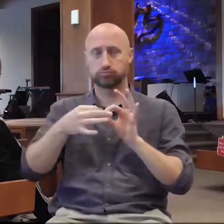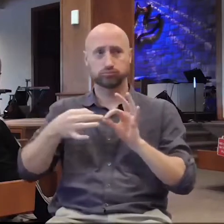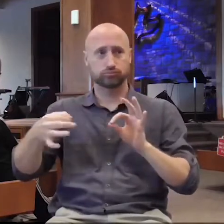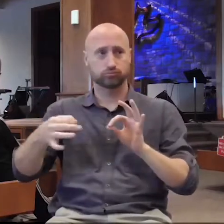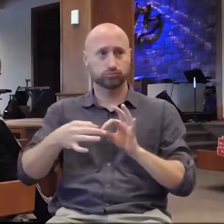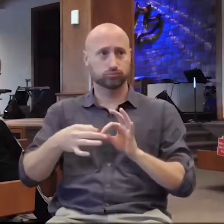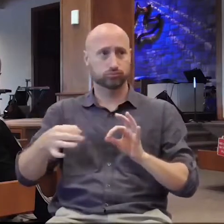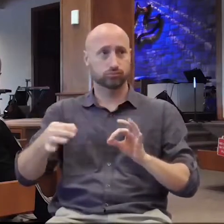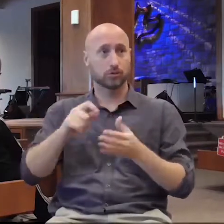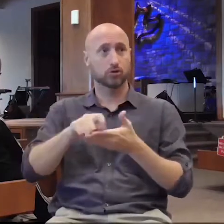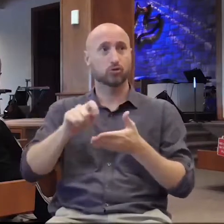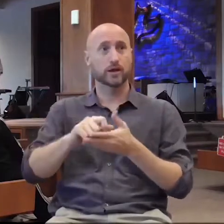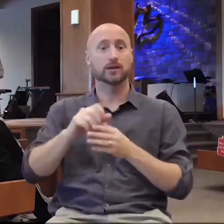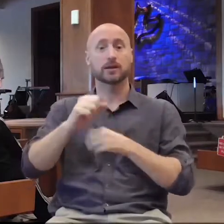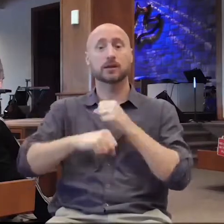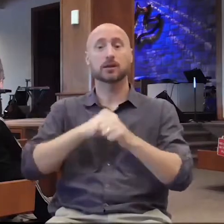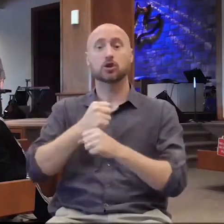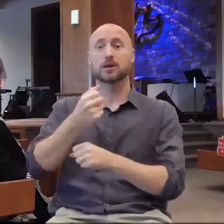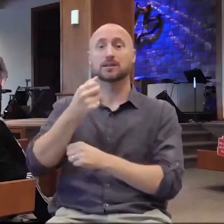Written in